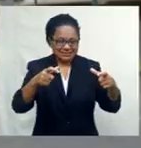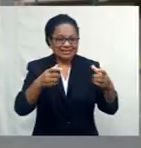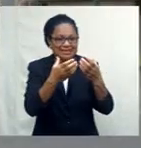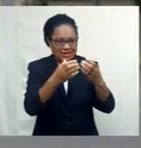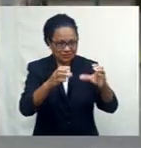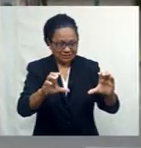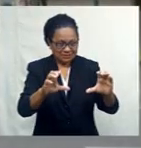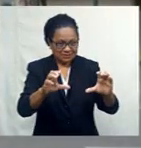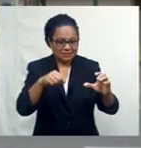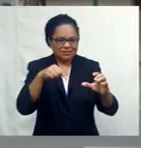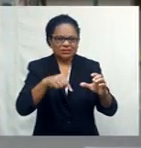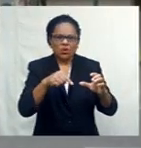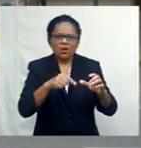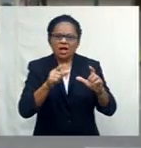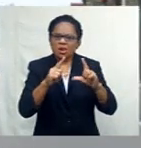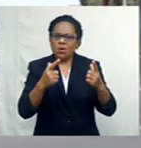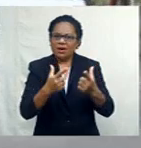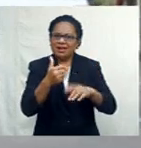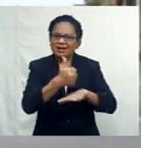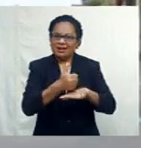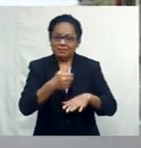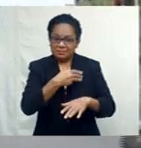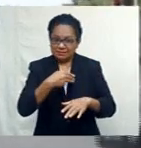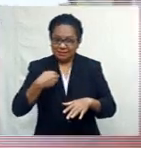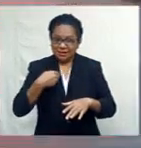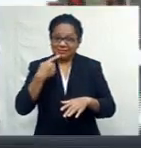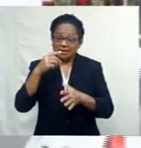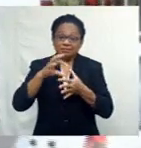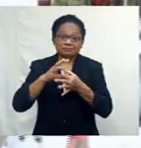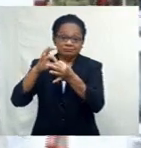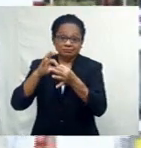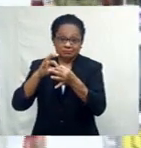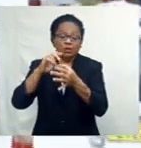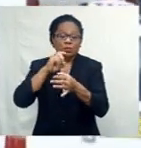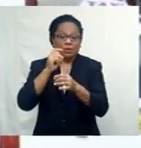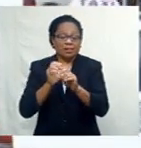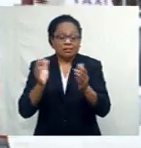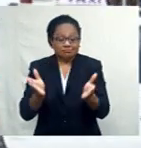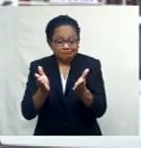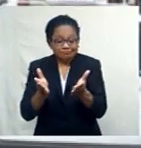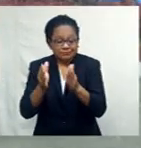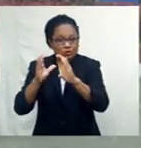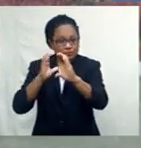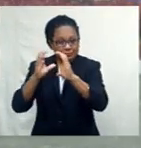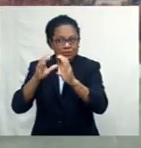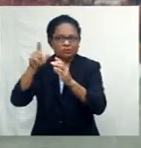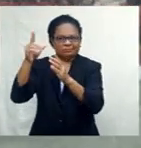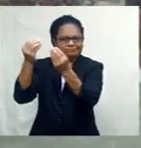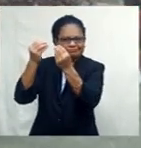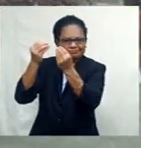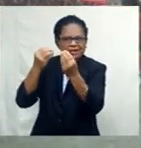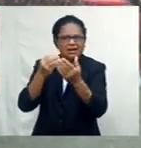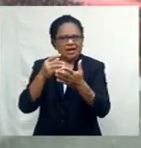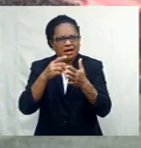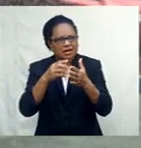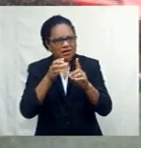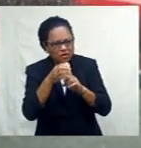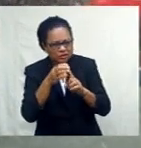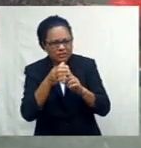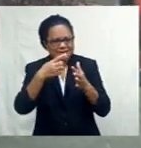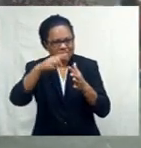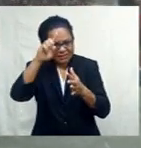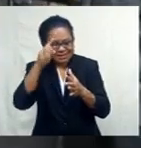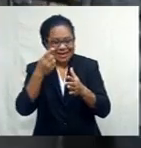Government Minister Pramila Kumar says this partnership will promote communication and understanding in the areas of cultural, educational and